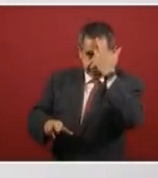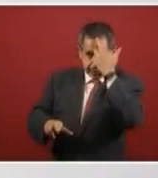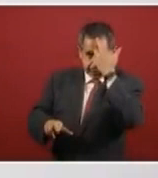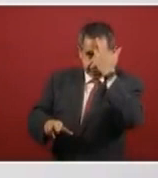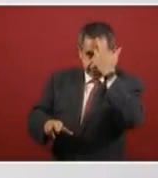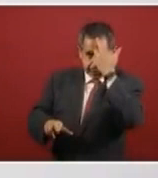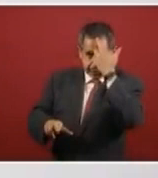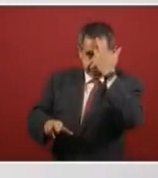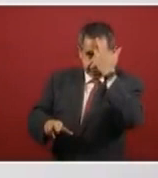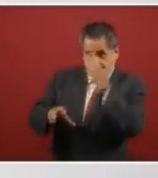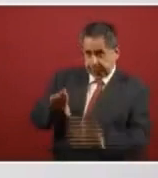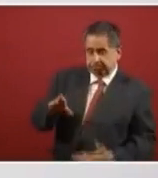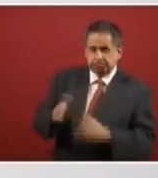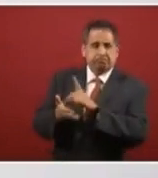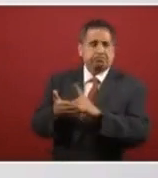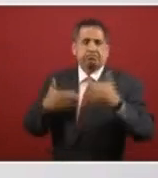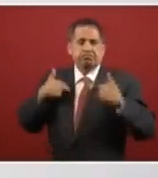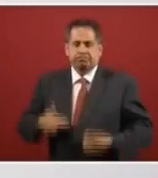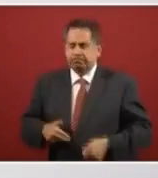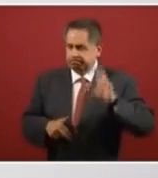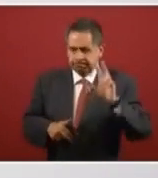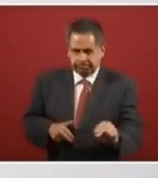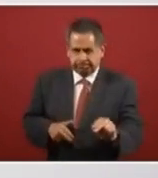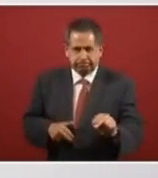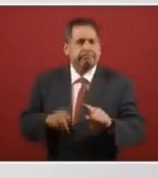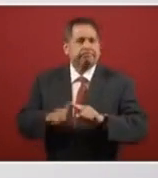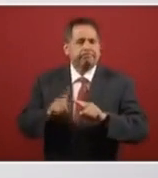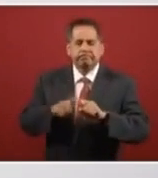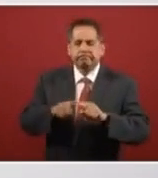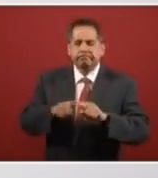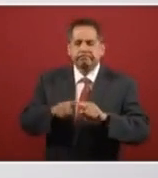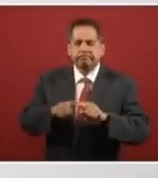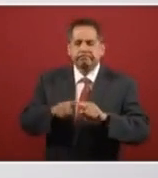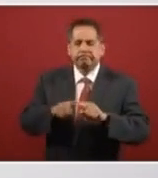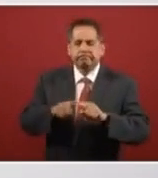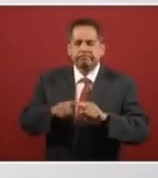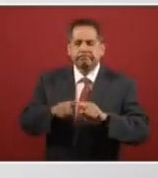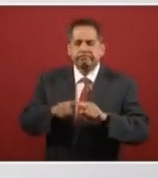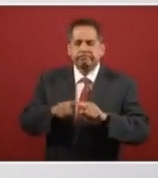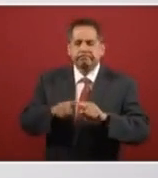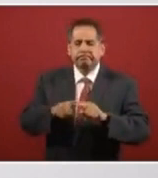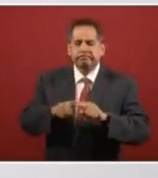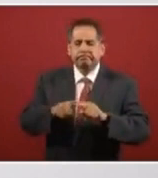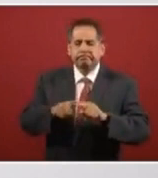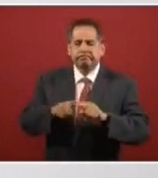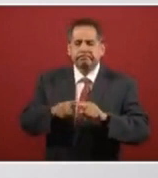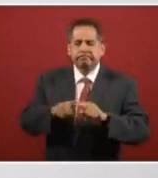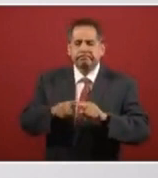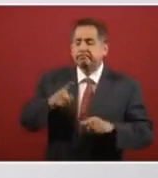human rights and rescuing